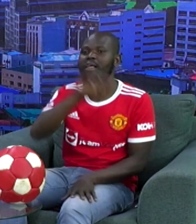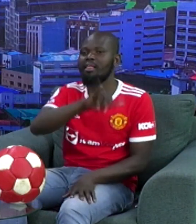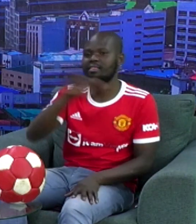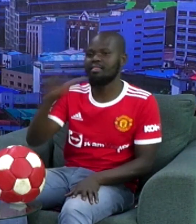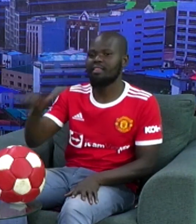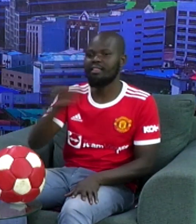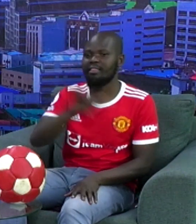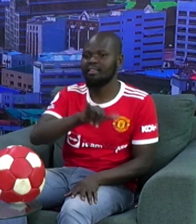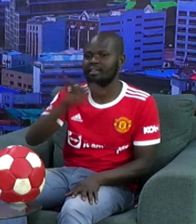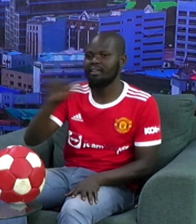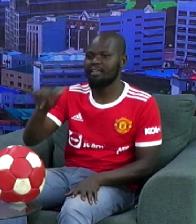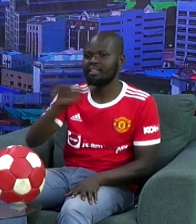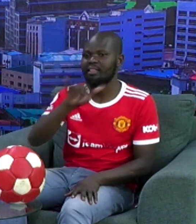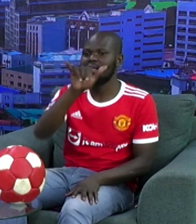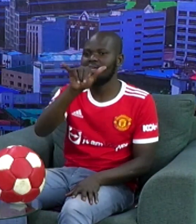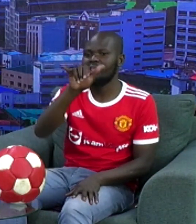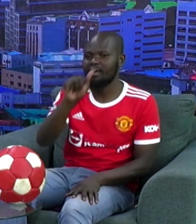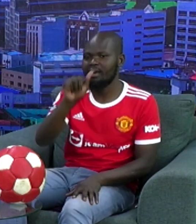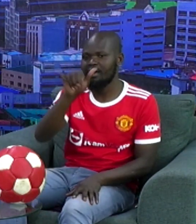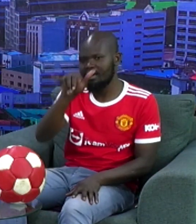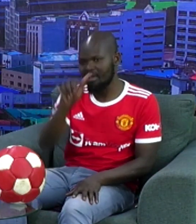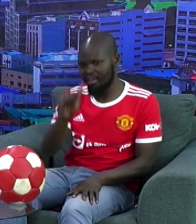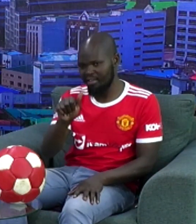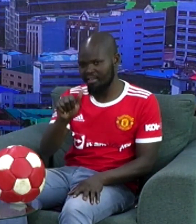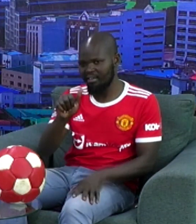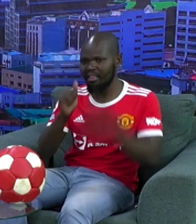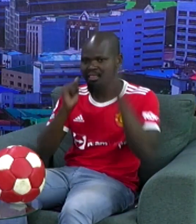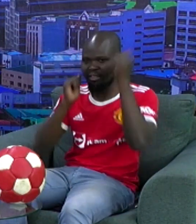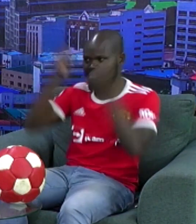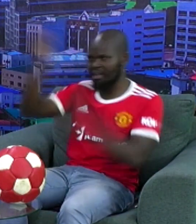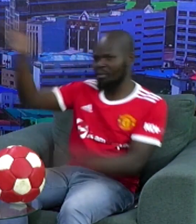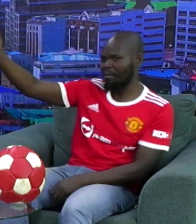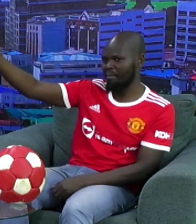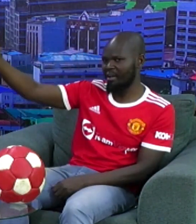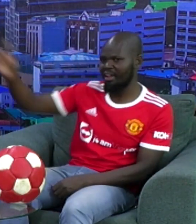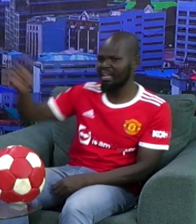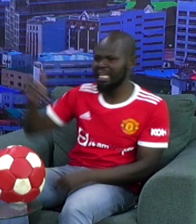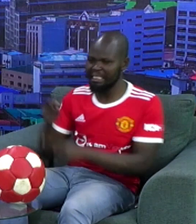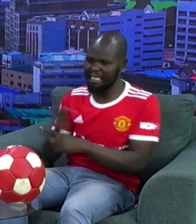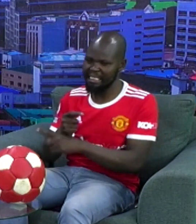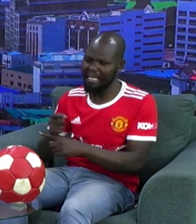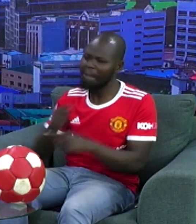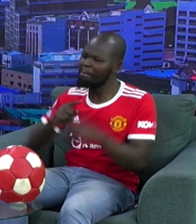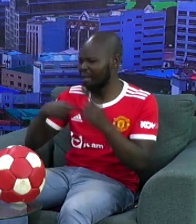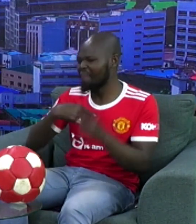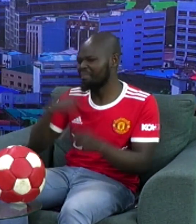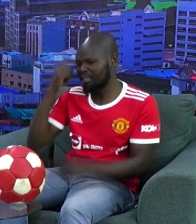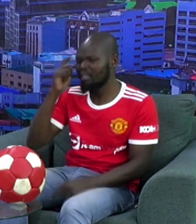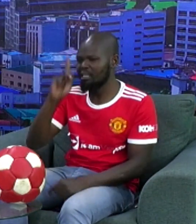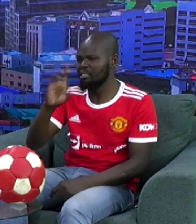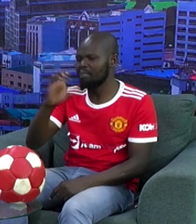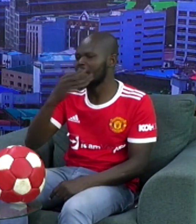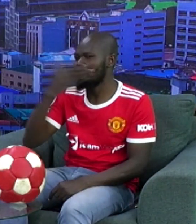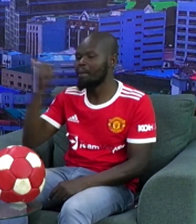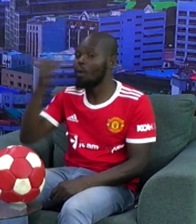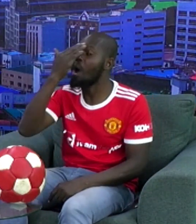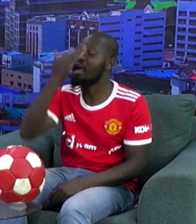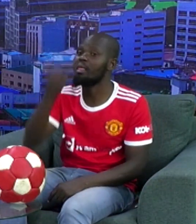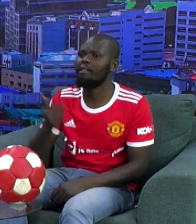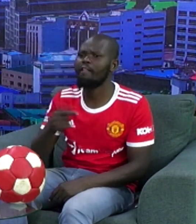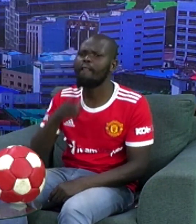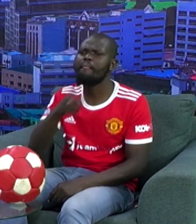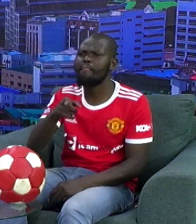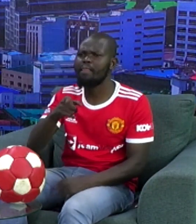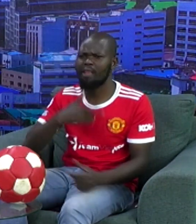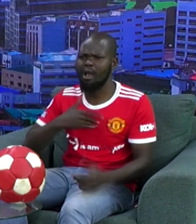Ulinzi Stars, they live in Yaya. They train in Yaya at the army force. The